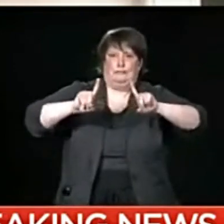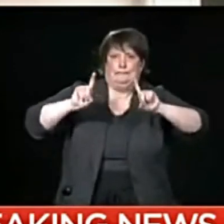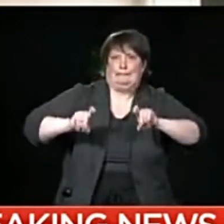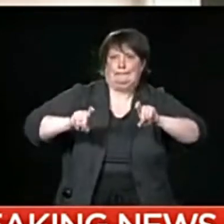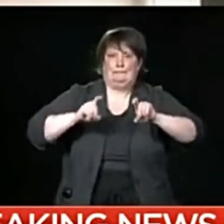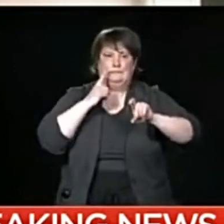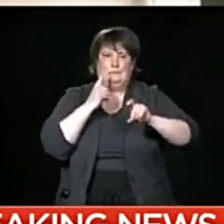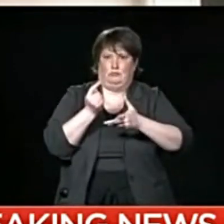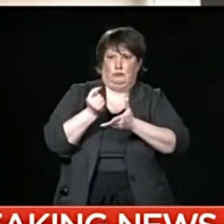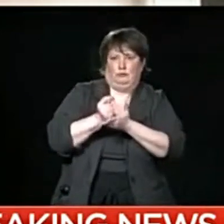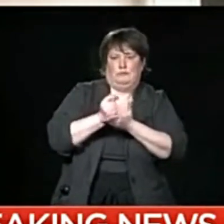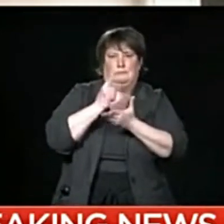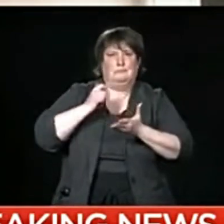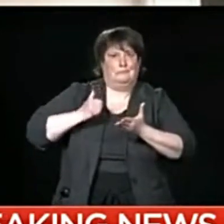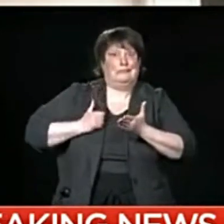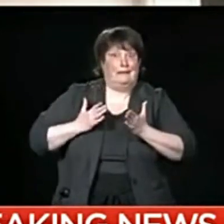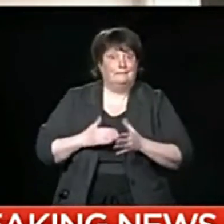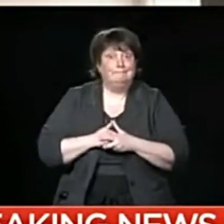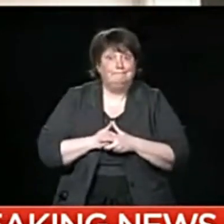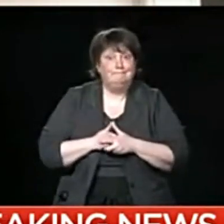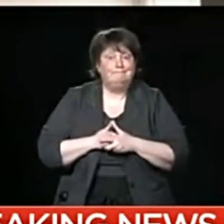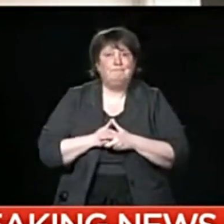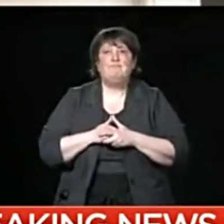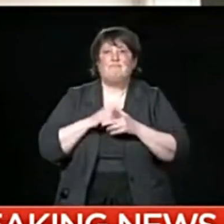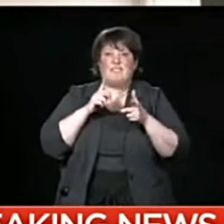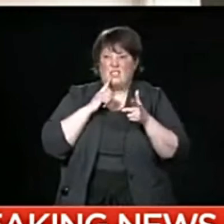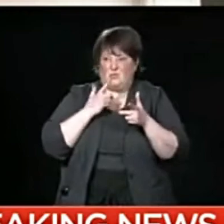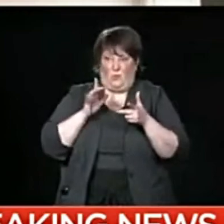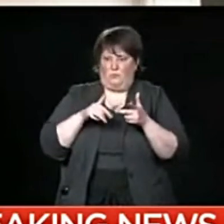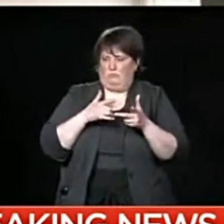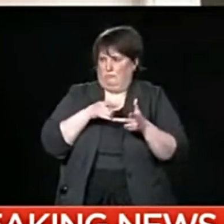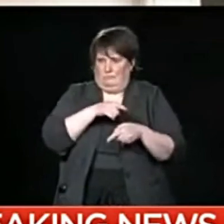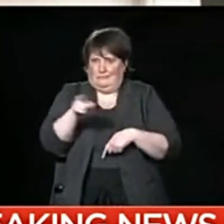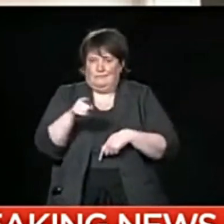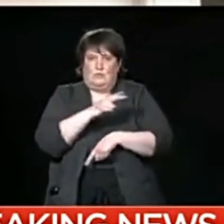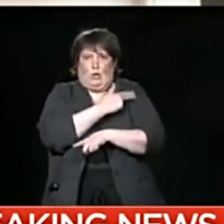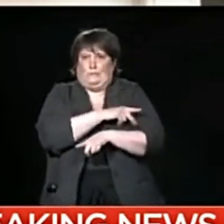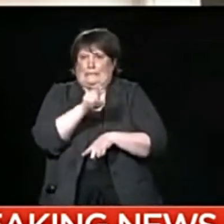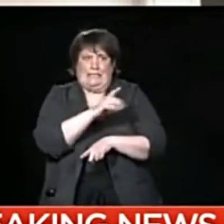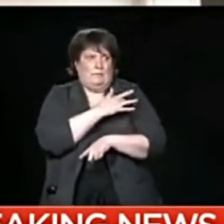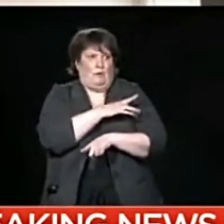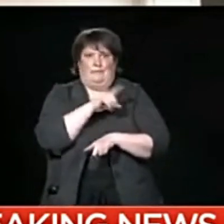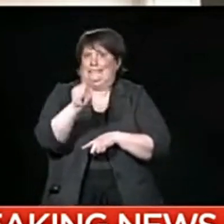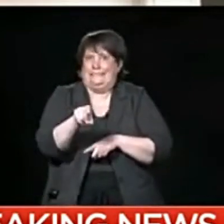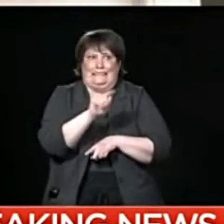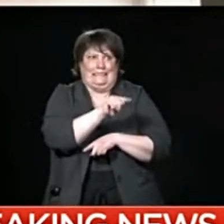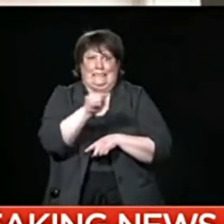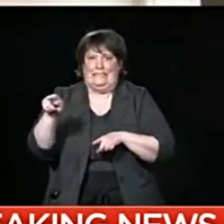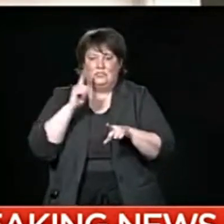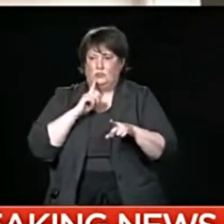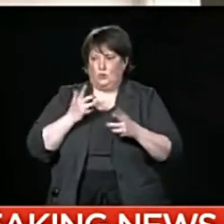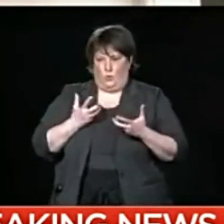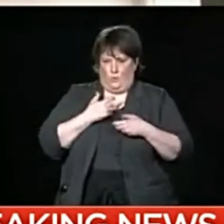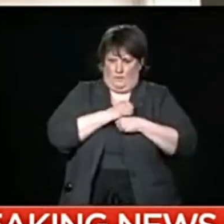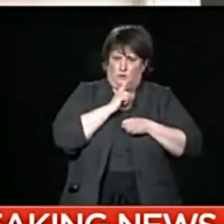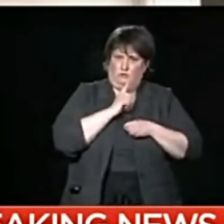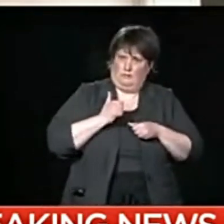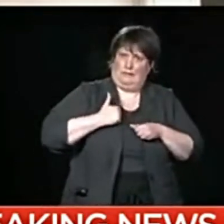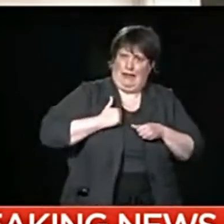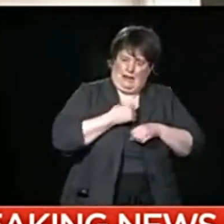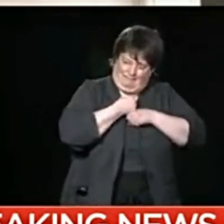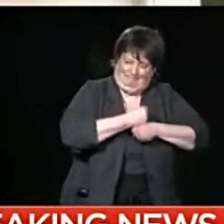and treat Canadians. Demand for these goods is going up, so we're making sure Canada is ready to keep